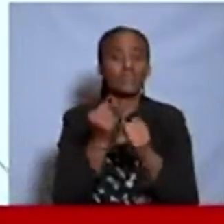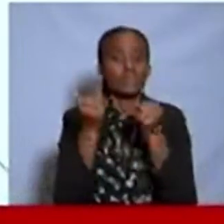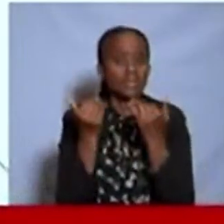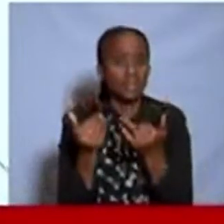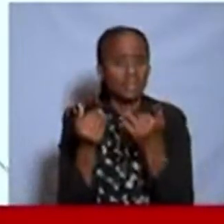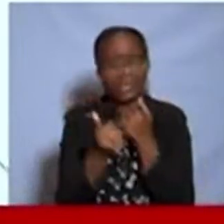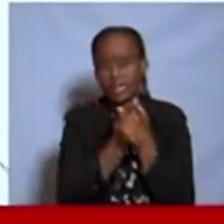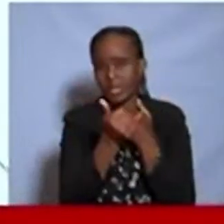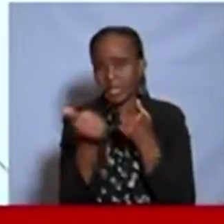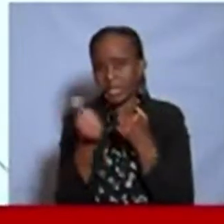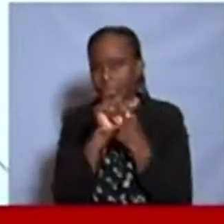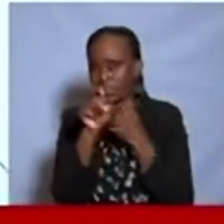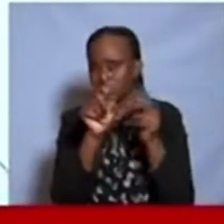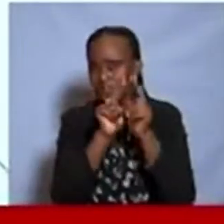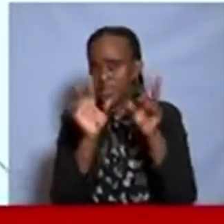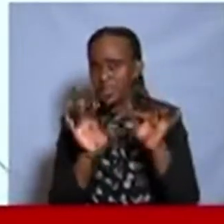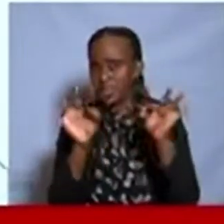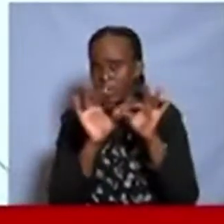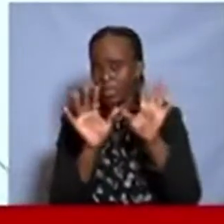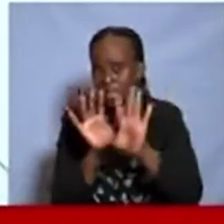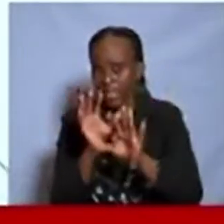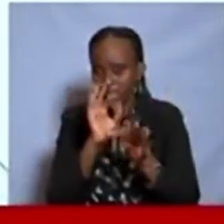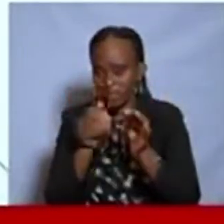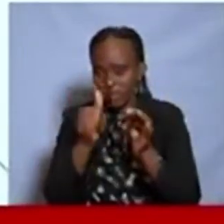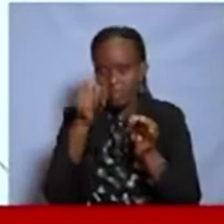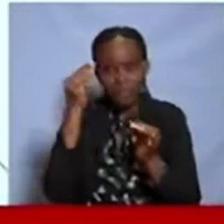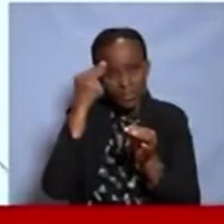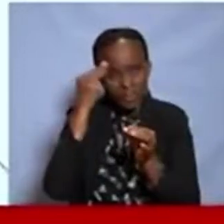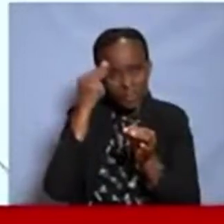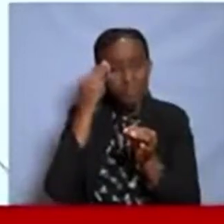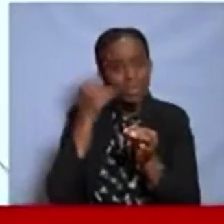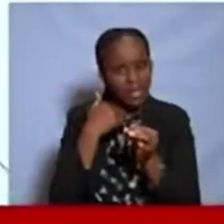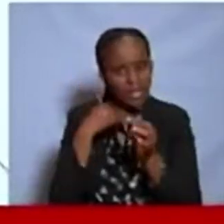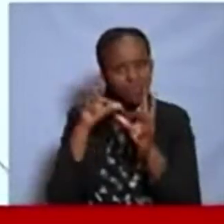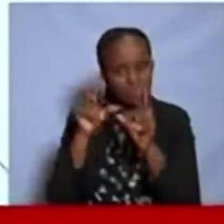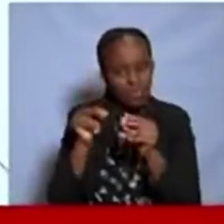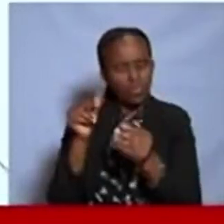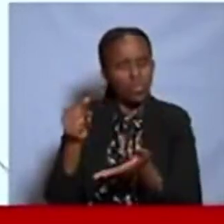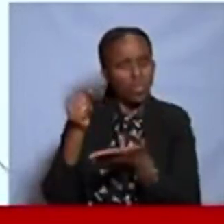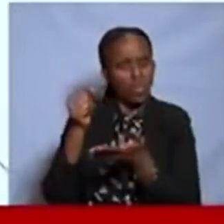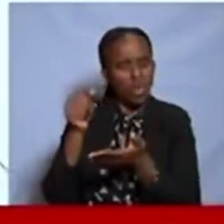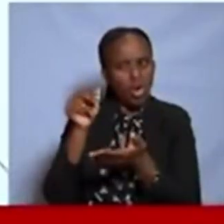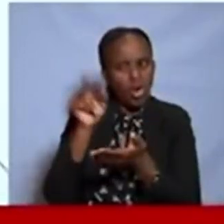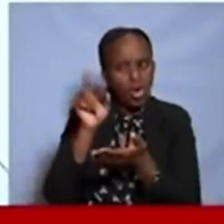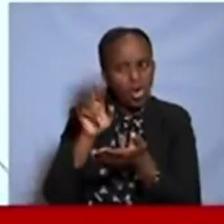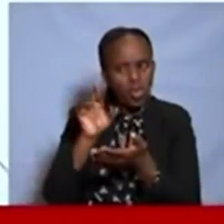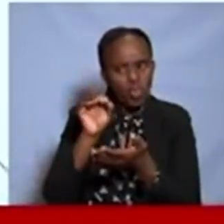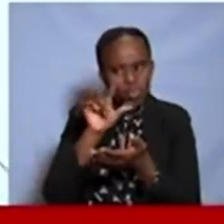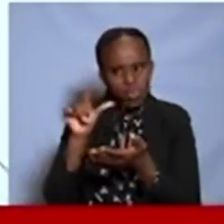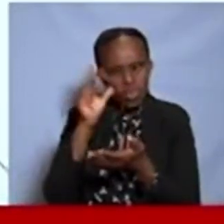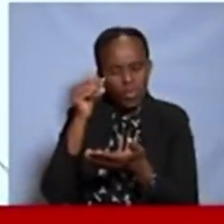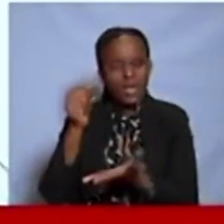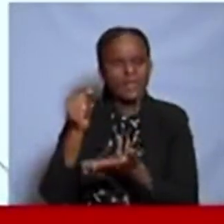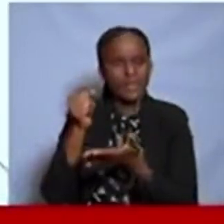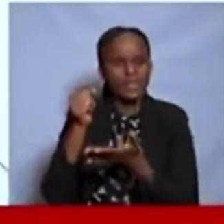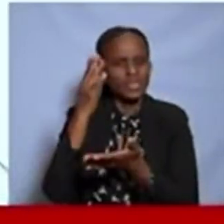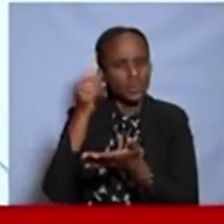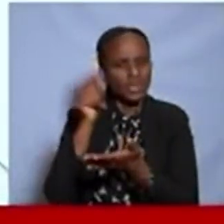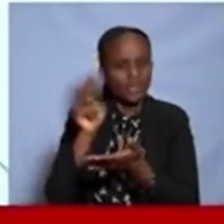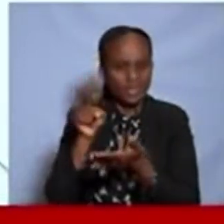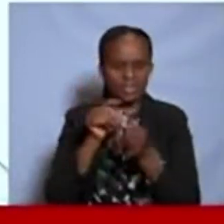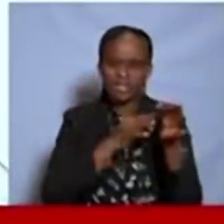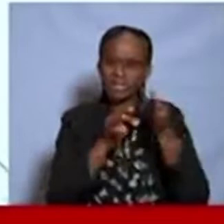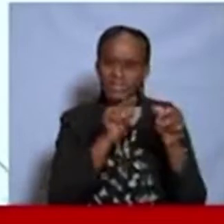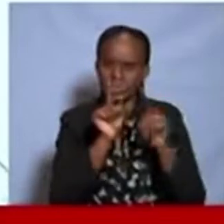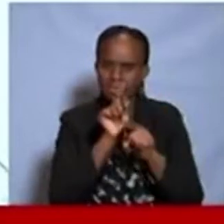the other question is very important, where he says, if you knew there was no evaluation, why did you budget? We need an explanation from that.